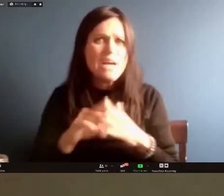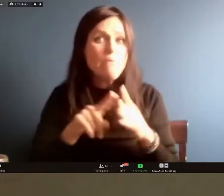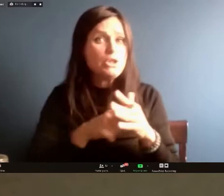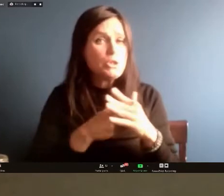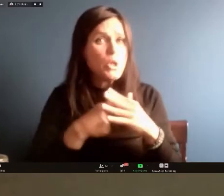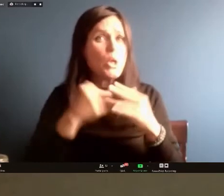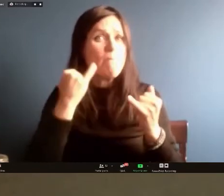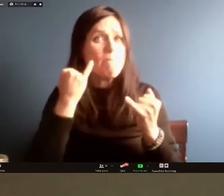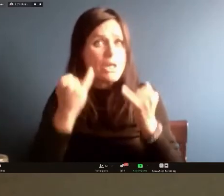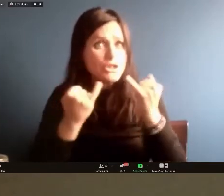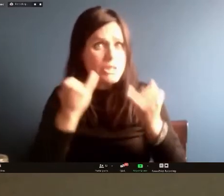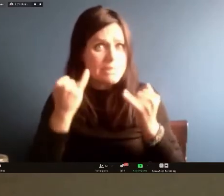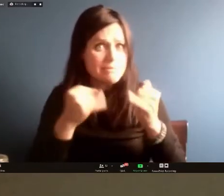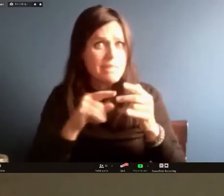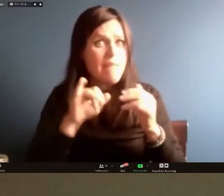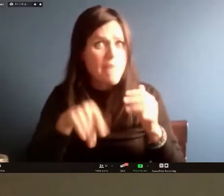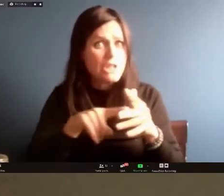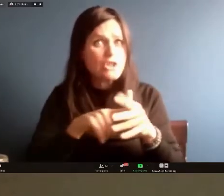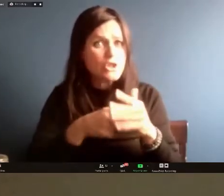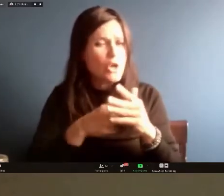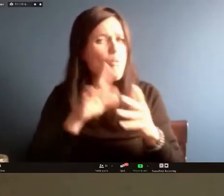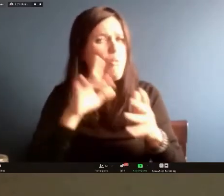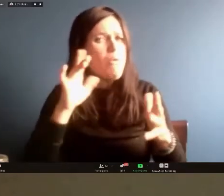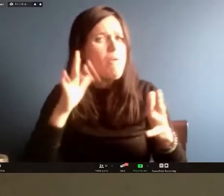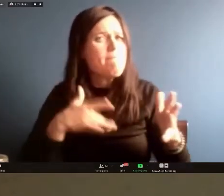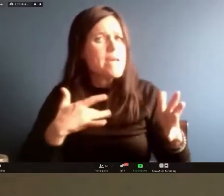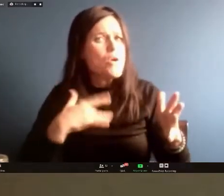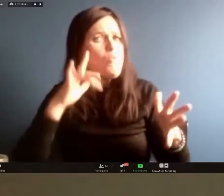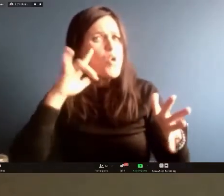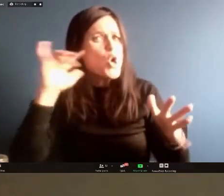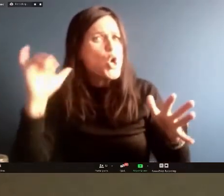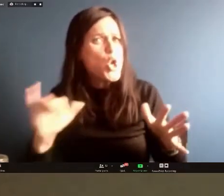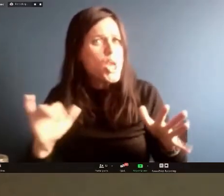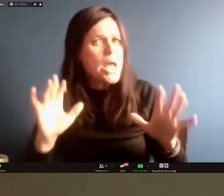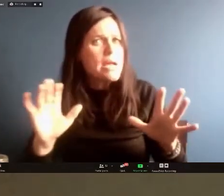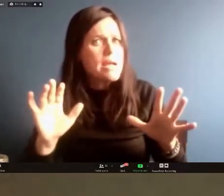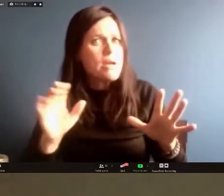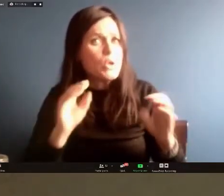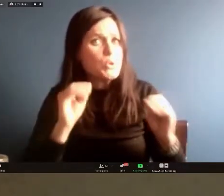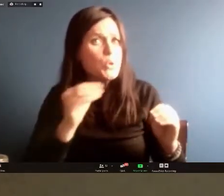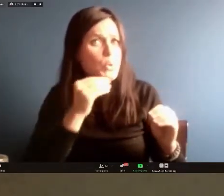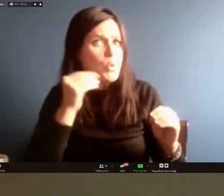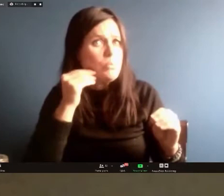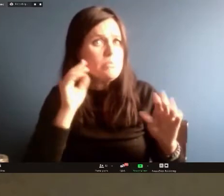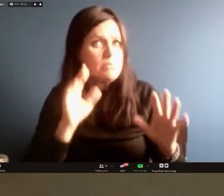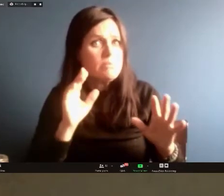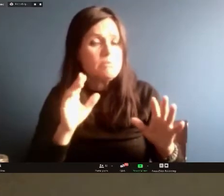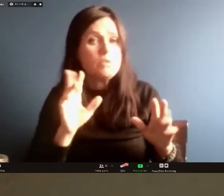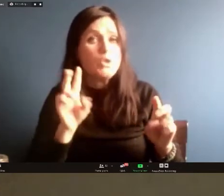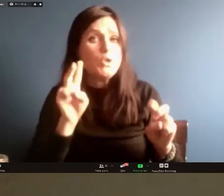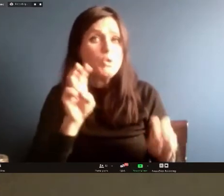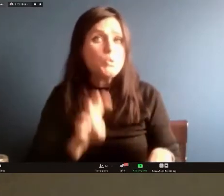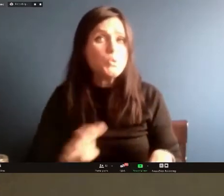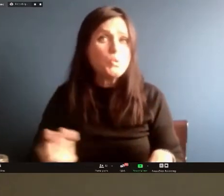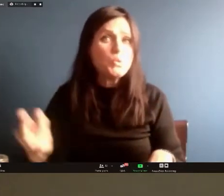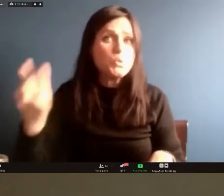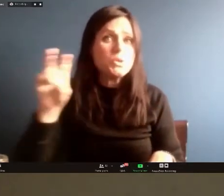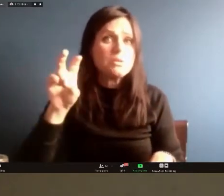imagining what would it be like. One of the first things I did was I got a tour through a